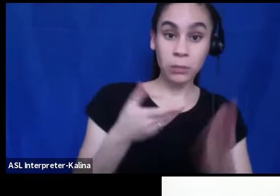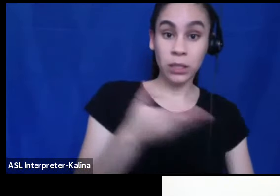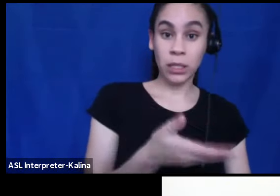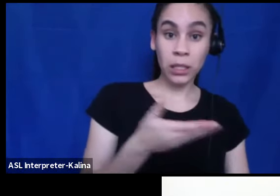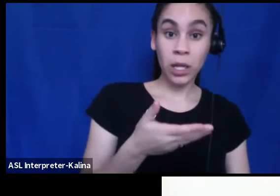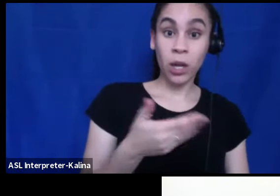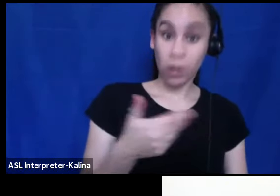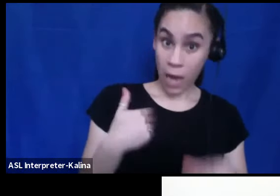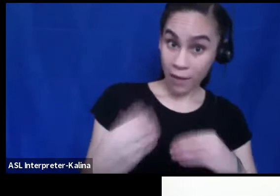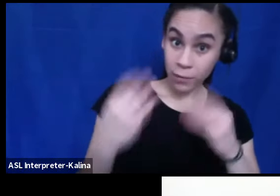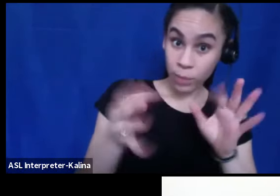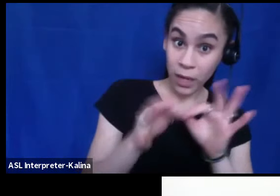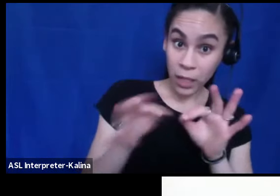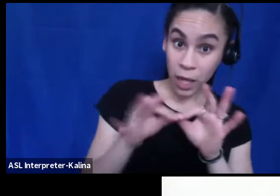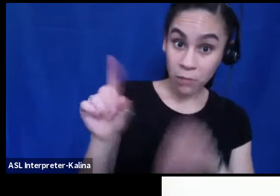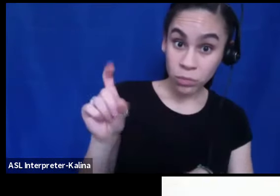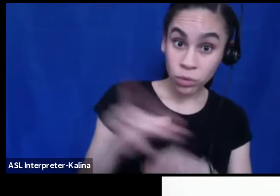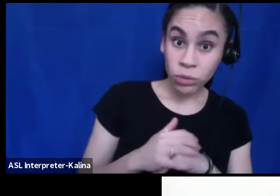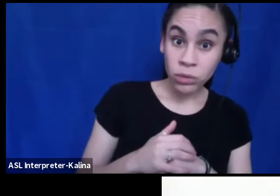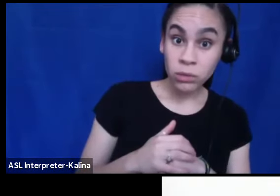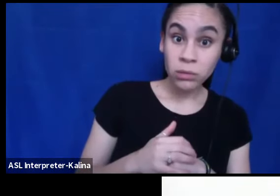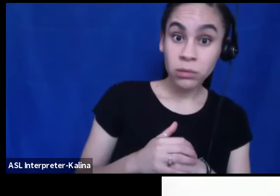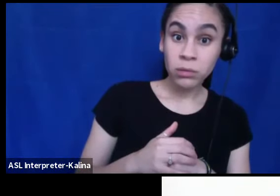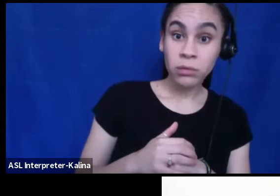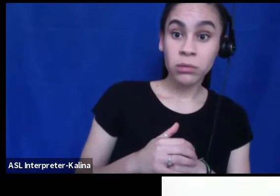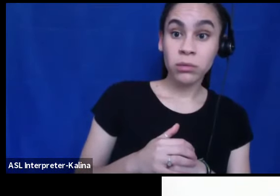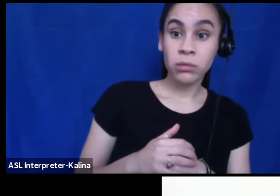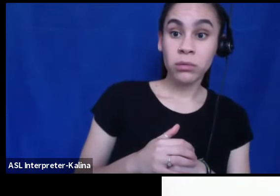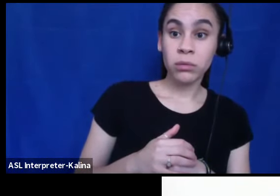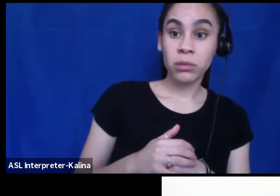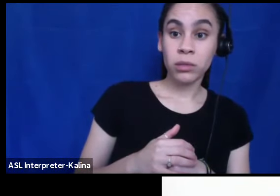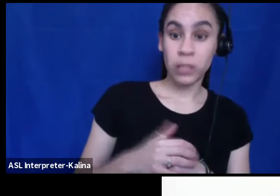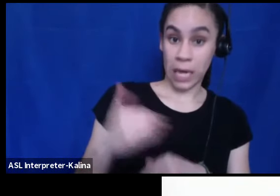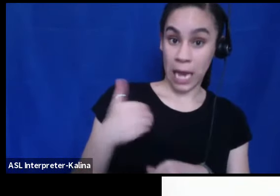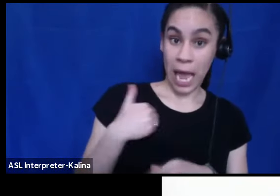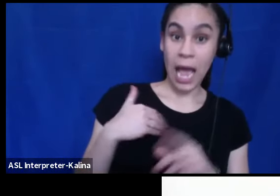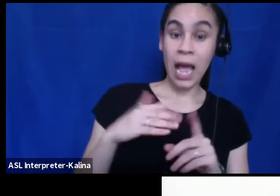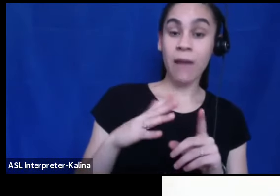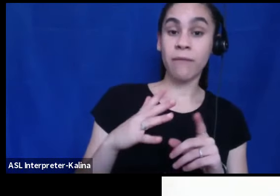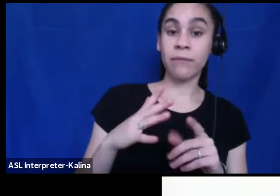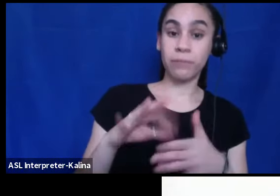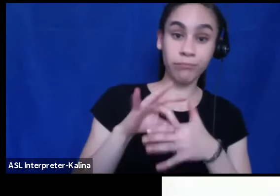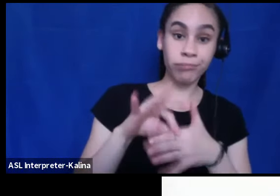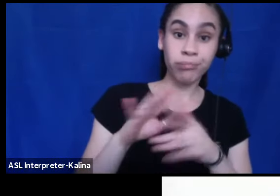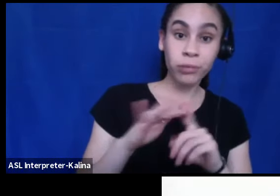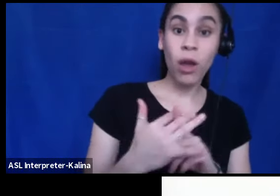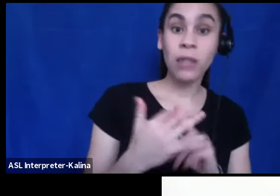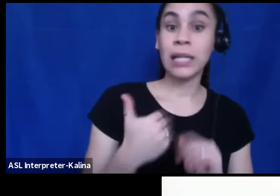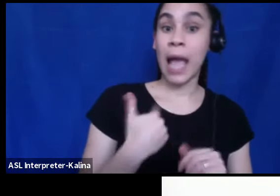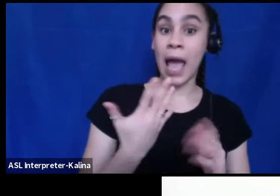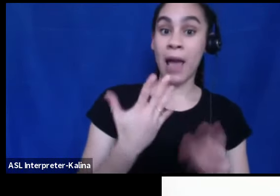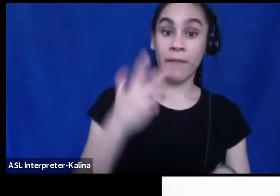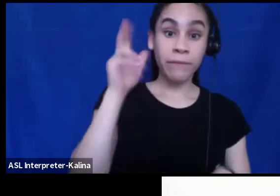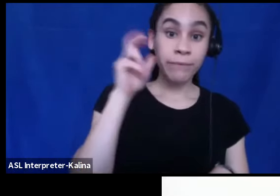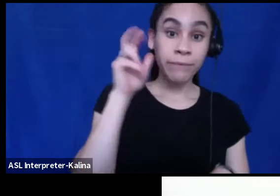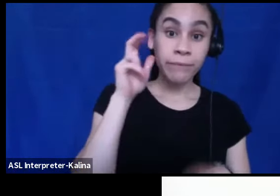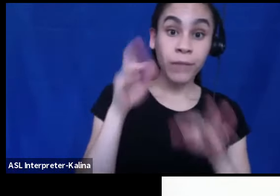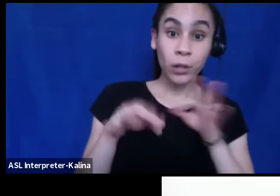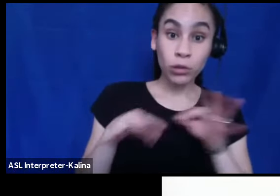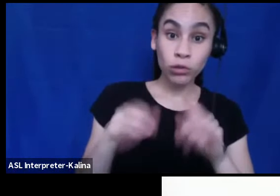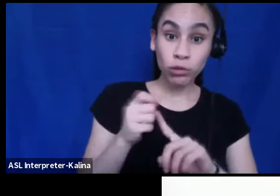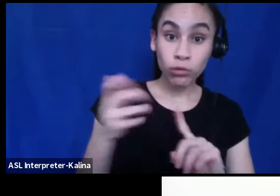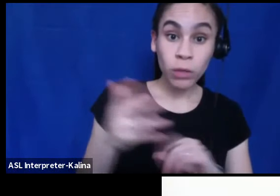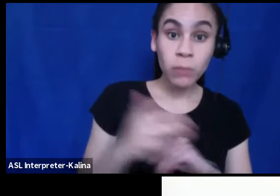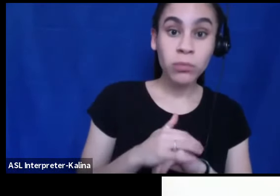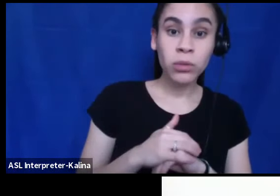captions? Is there, when you make content, are there audio descriptions? Like, start there and being advocate